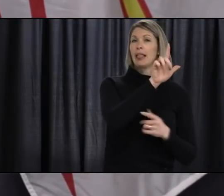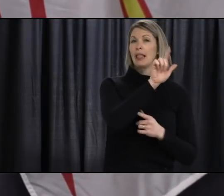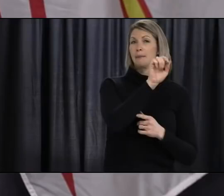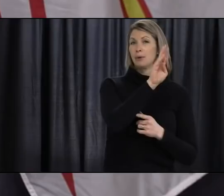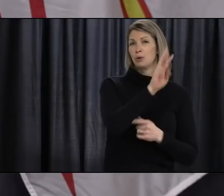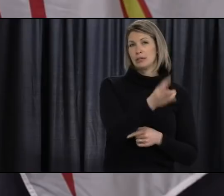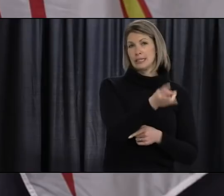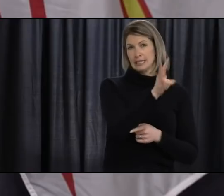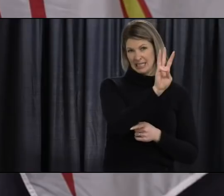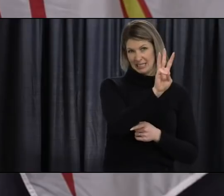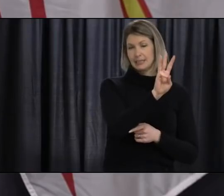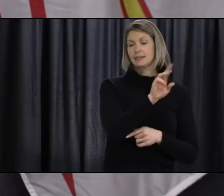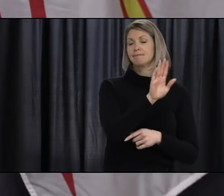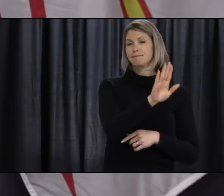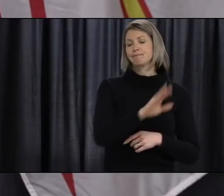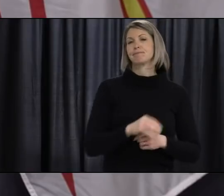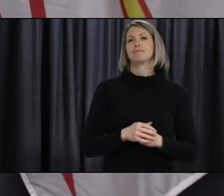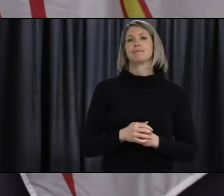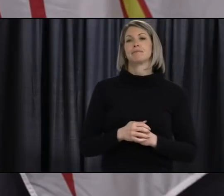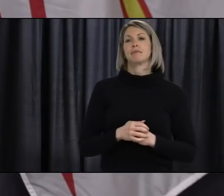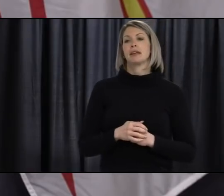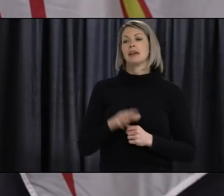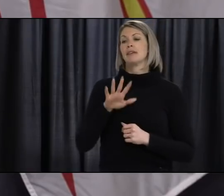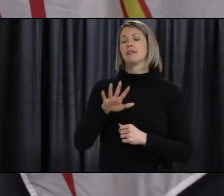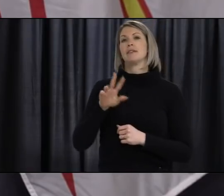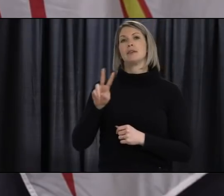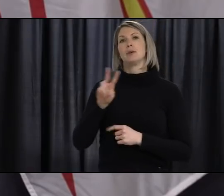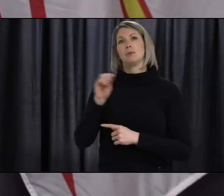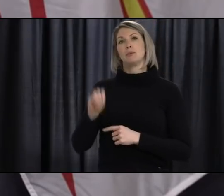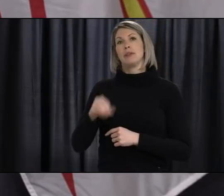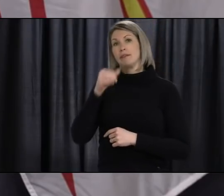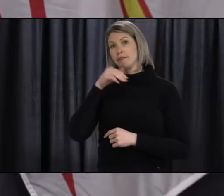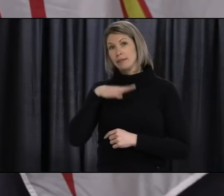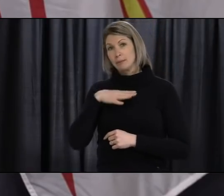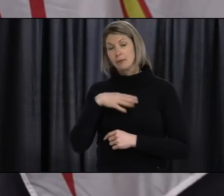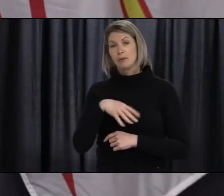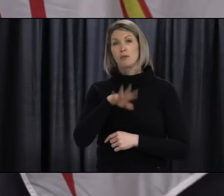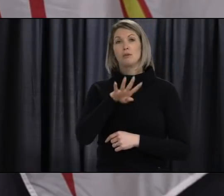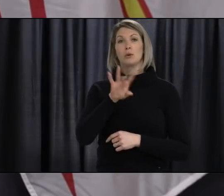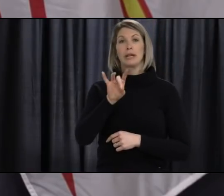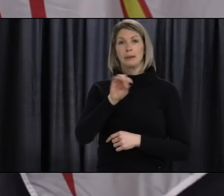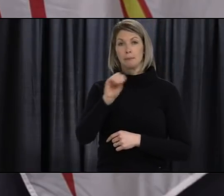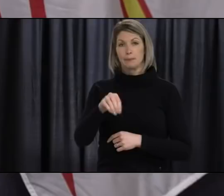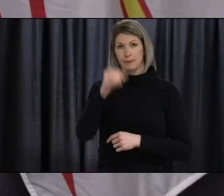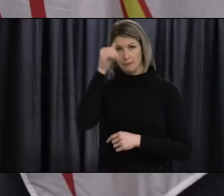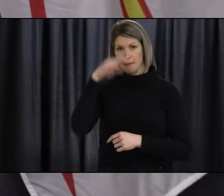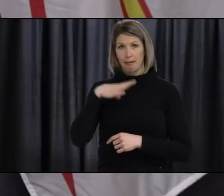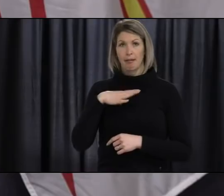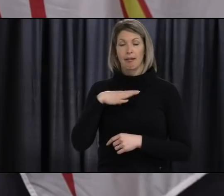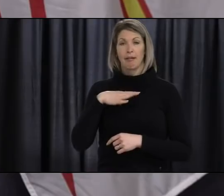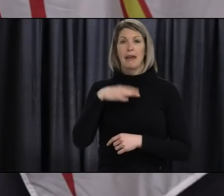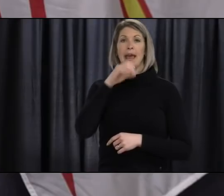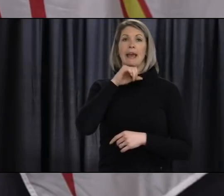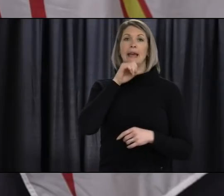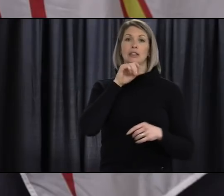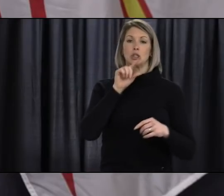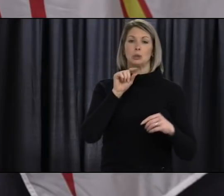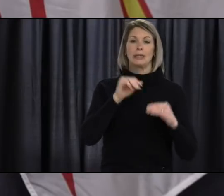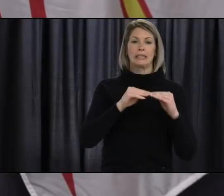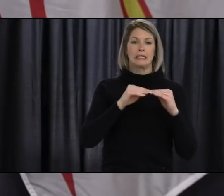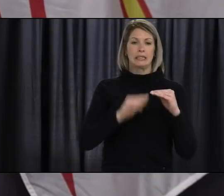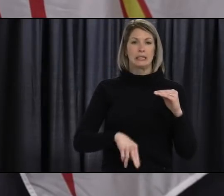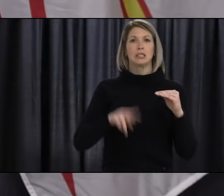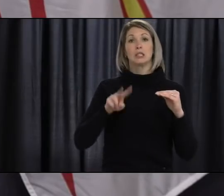6 in Labrador-Grenville Health. 52% of cases are female and 48% are male. By age, there are